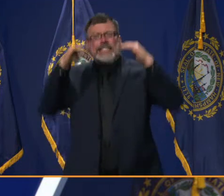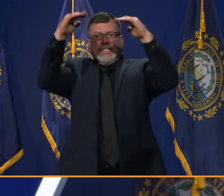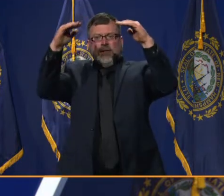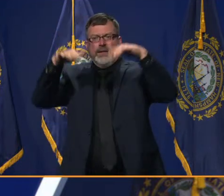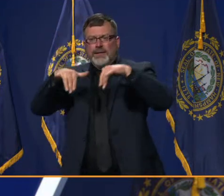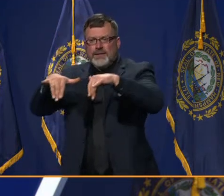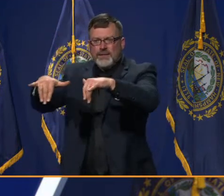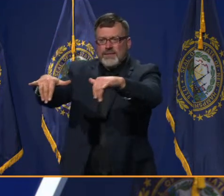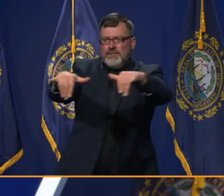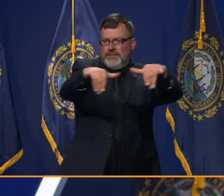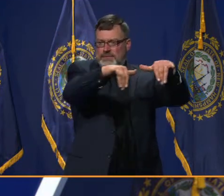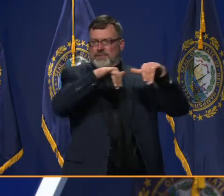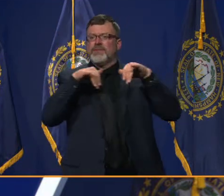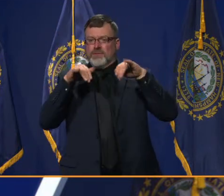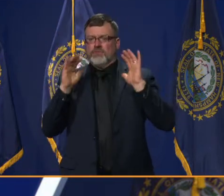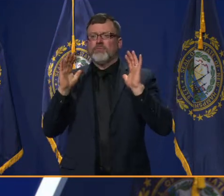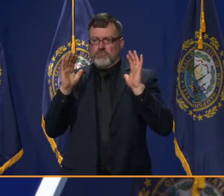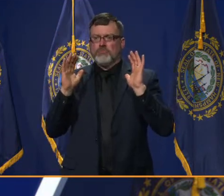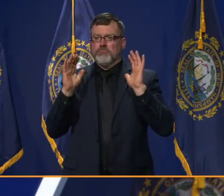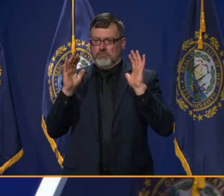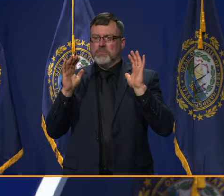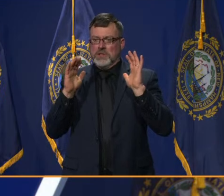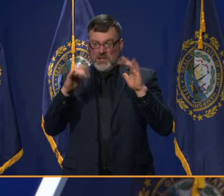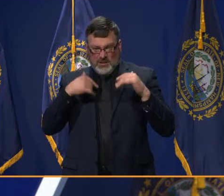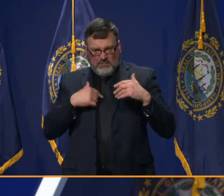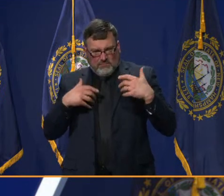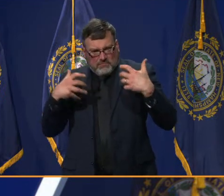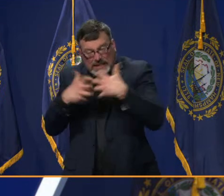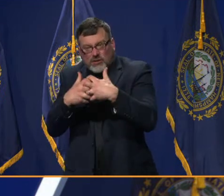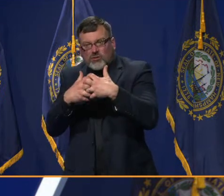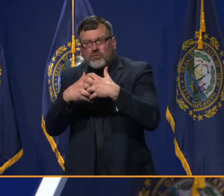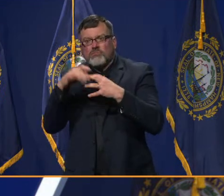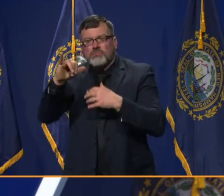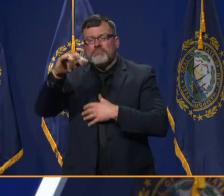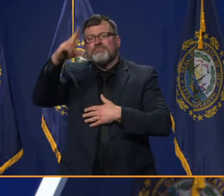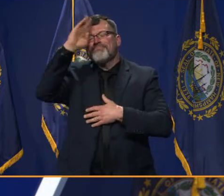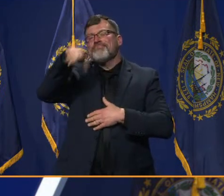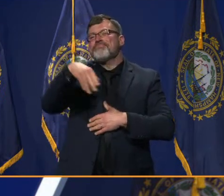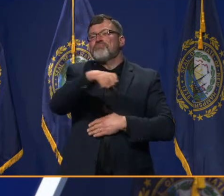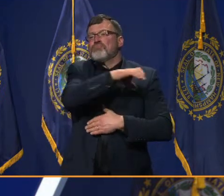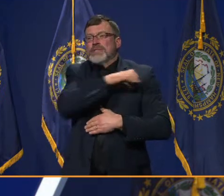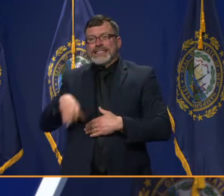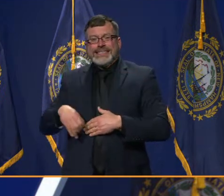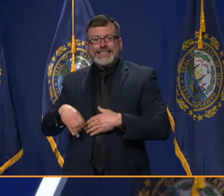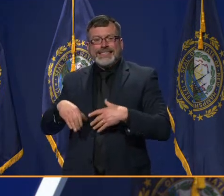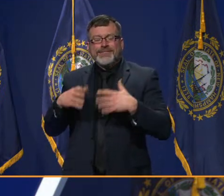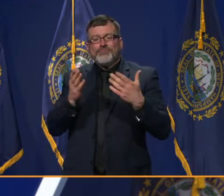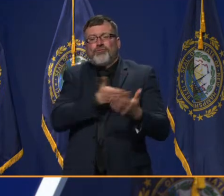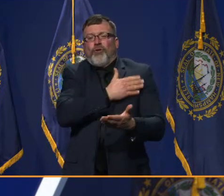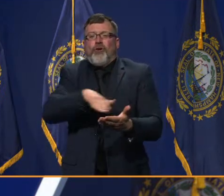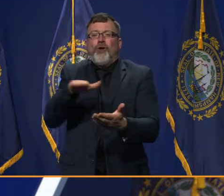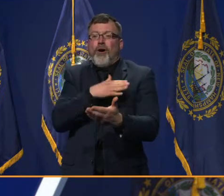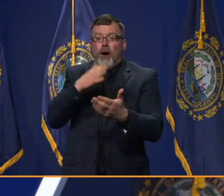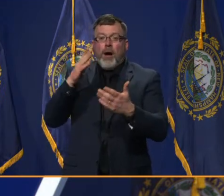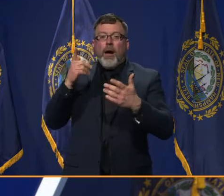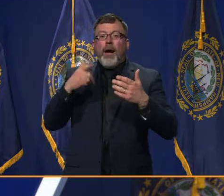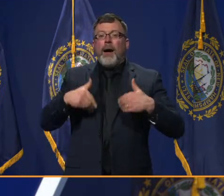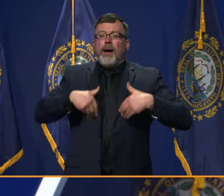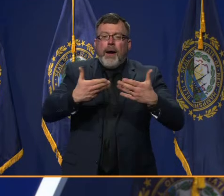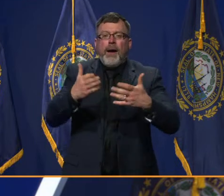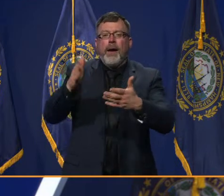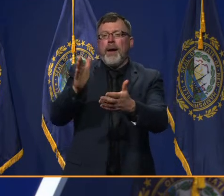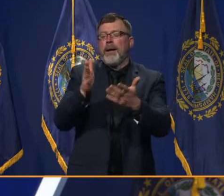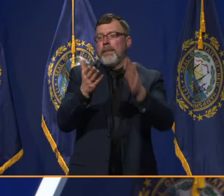to those standards. And beyond that, as that old Christian song expounds, let there be peace and let it begin with